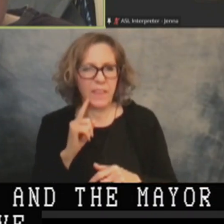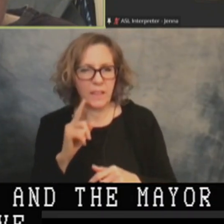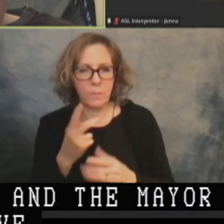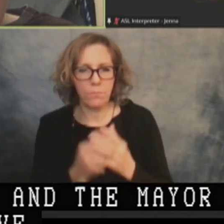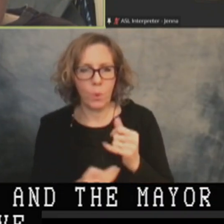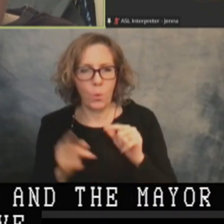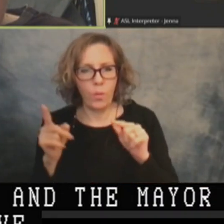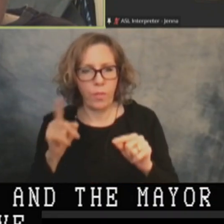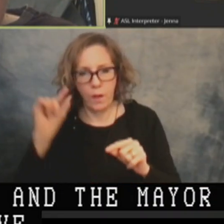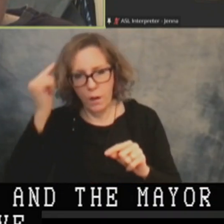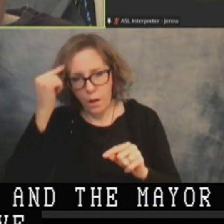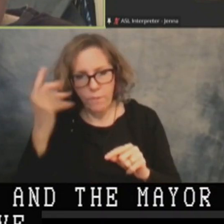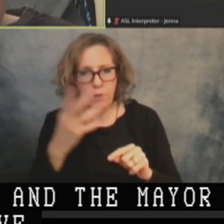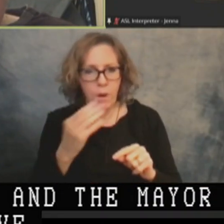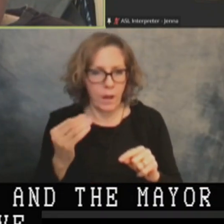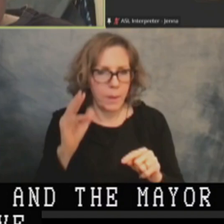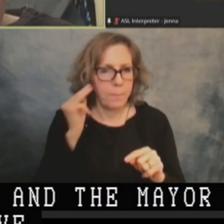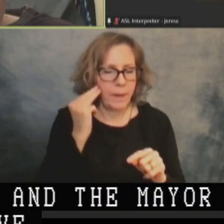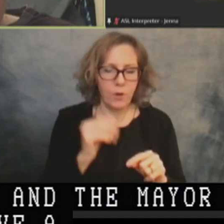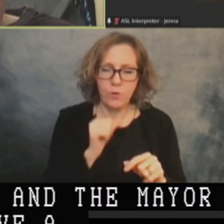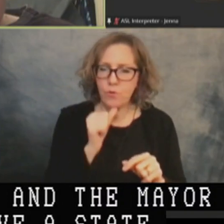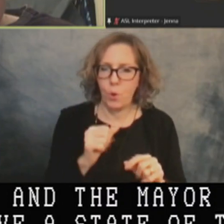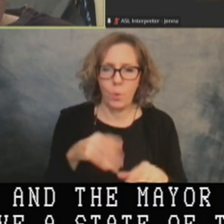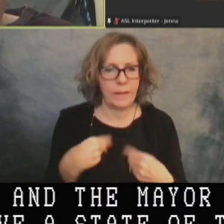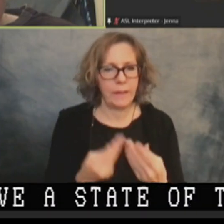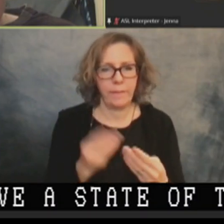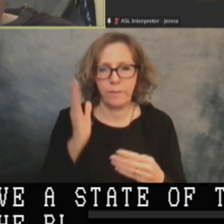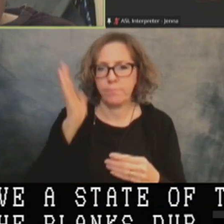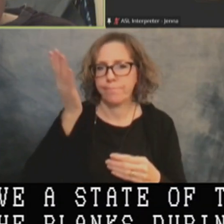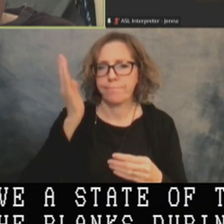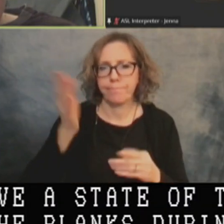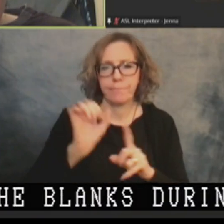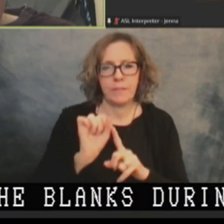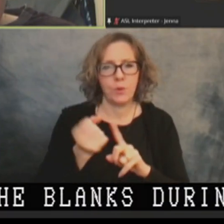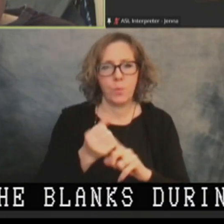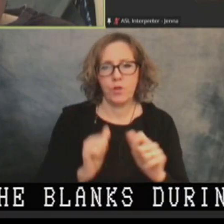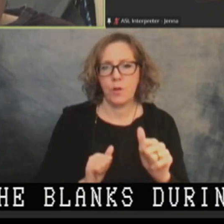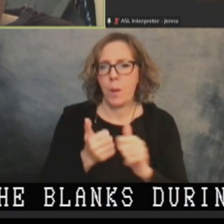their first year. It's usually if they have a